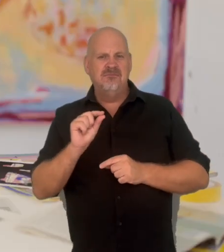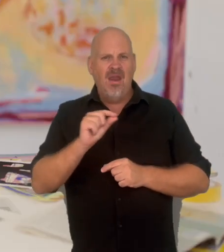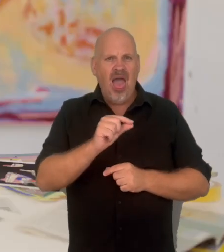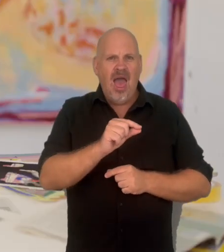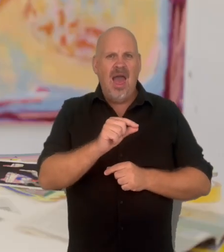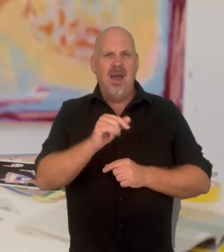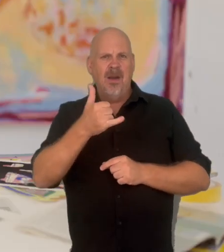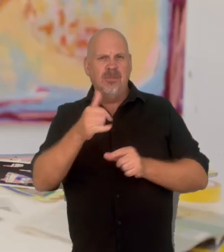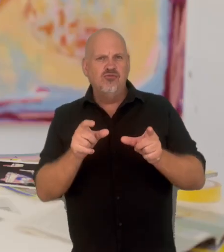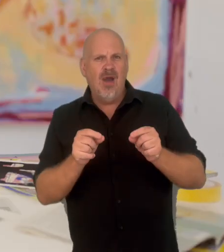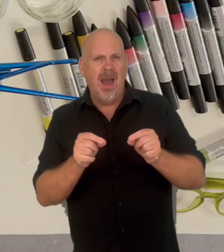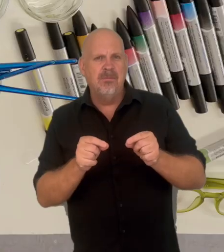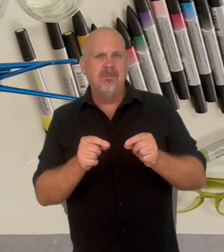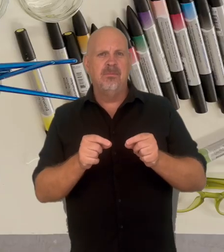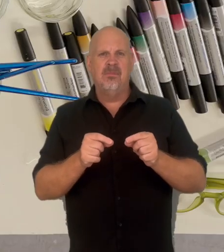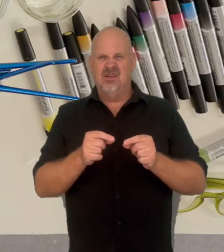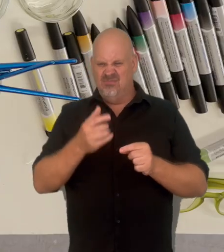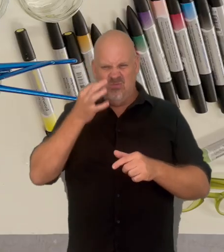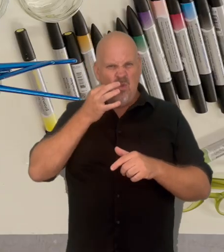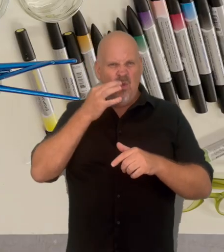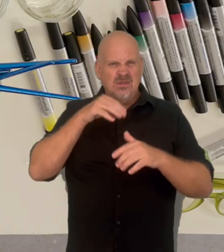crab. It's something under the water.